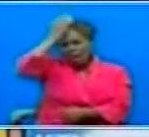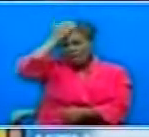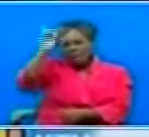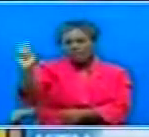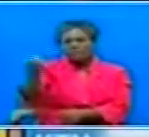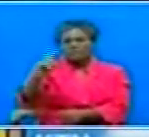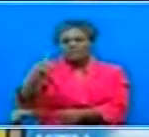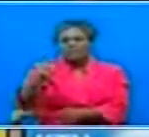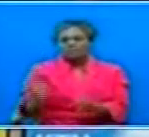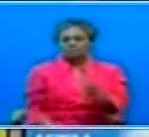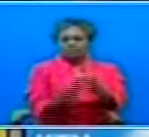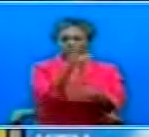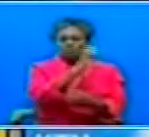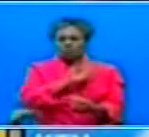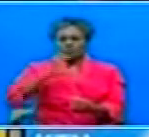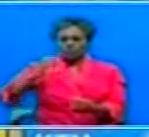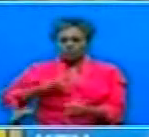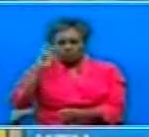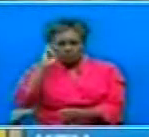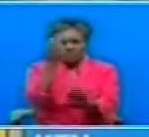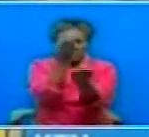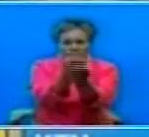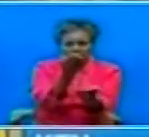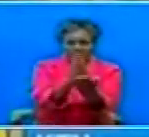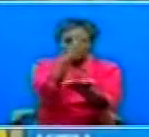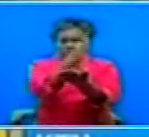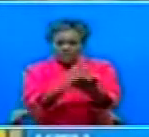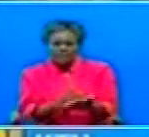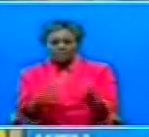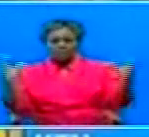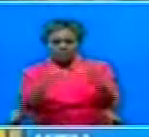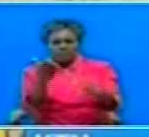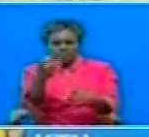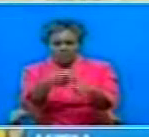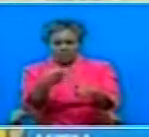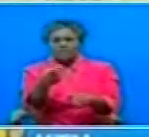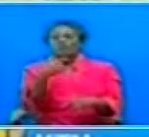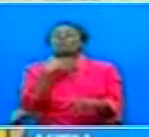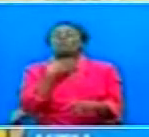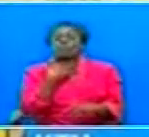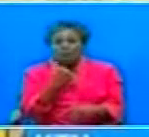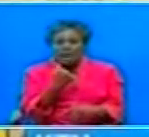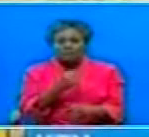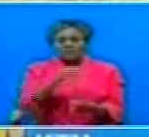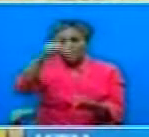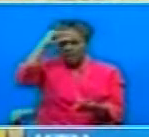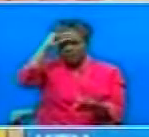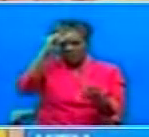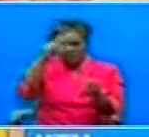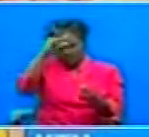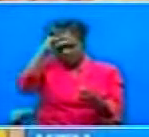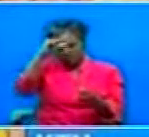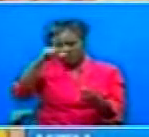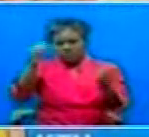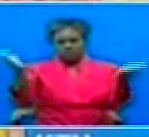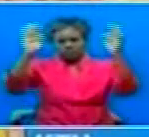Uhuru Kenyatta formed a commission to look into a petition by a section of residents of Makueni seeking to have the county government dissolved.